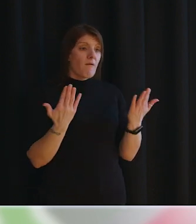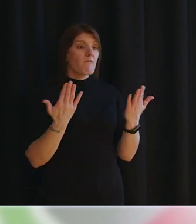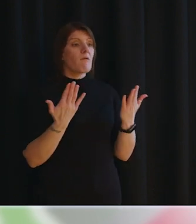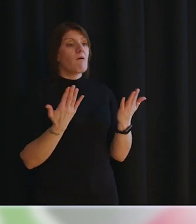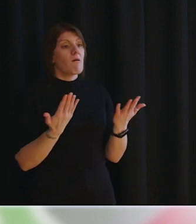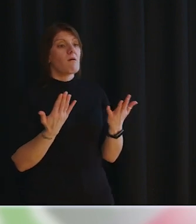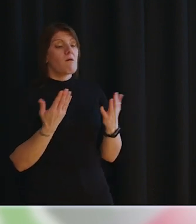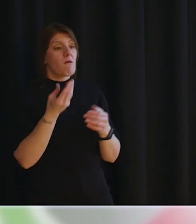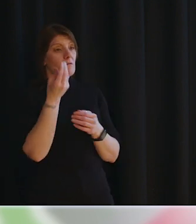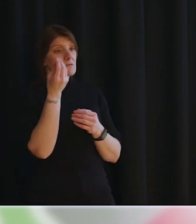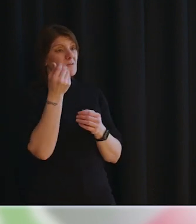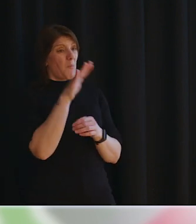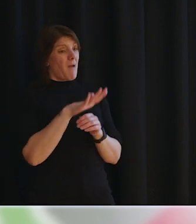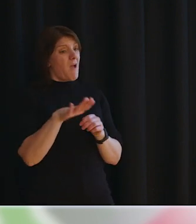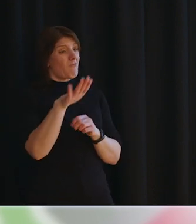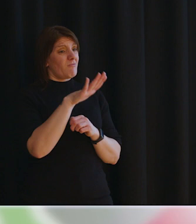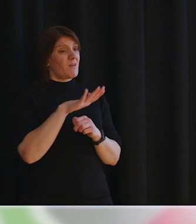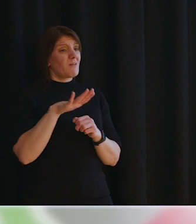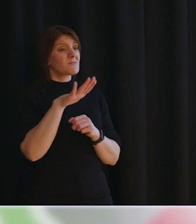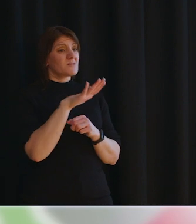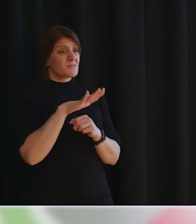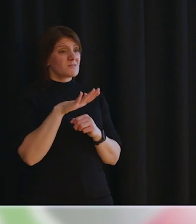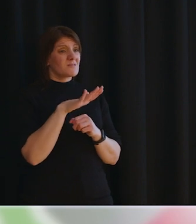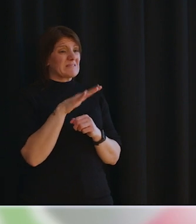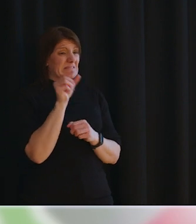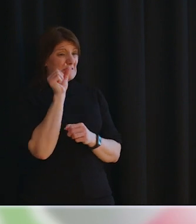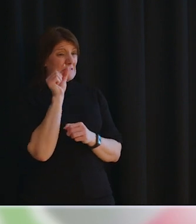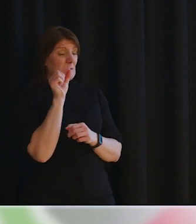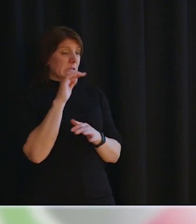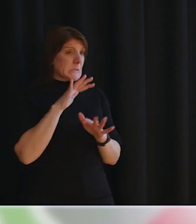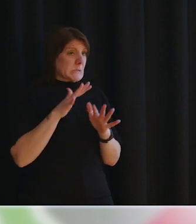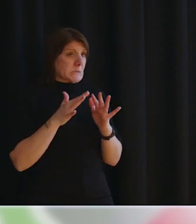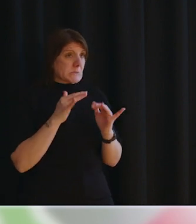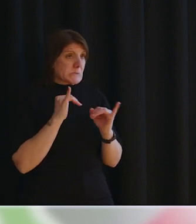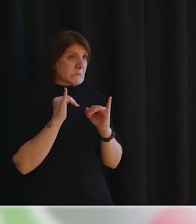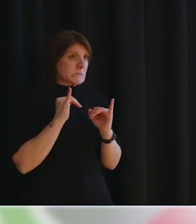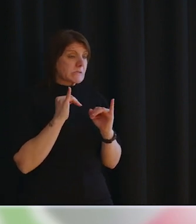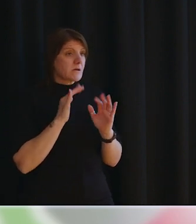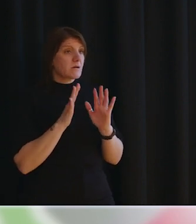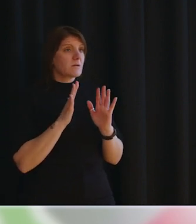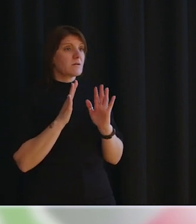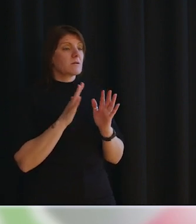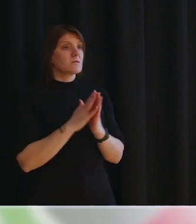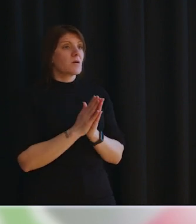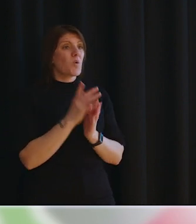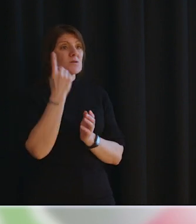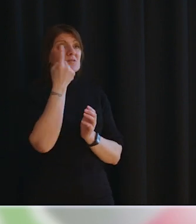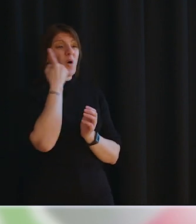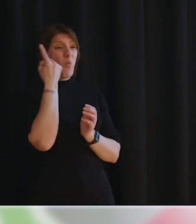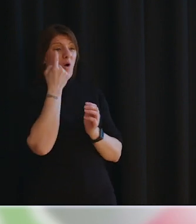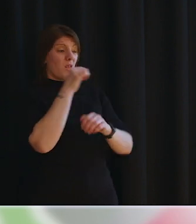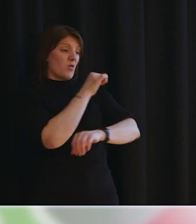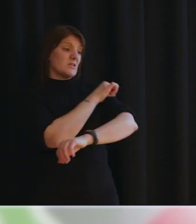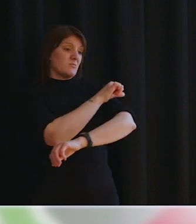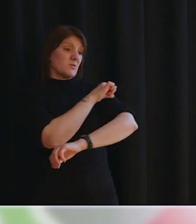some areas where it gets a little bit dodgier. So if someone's in a hospital and they only have SEN